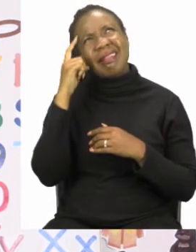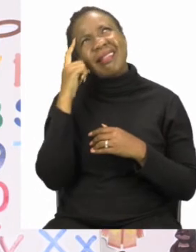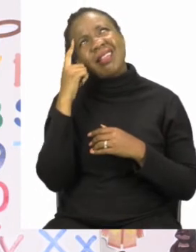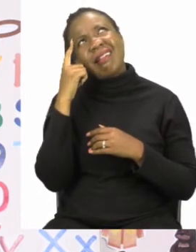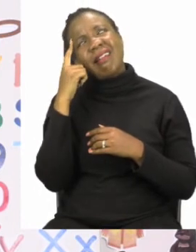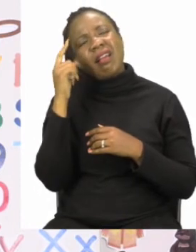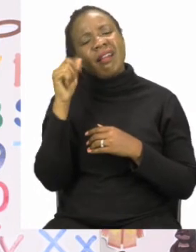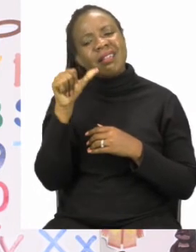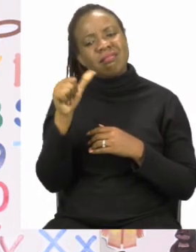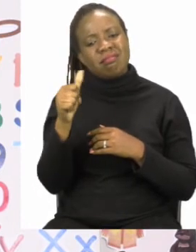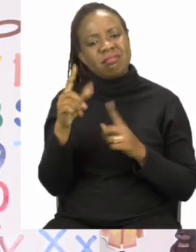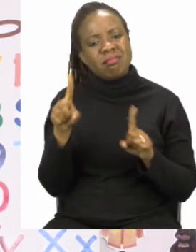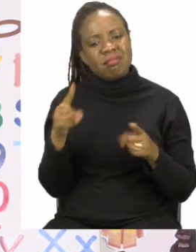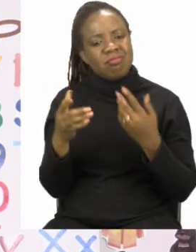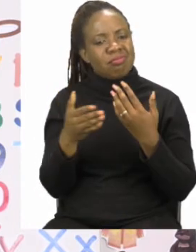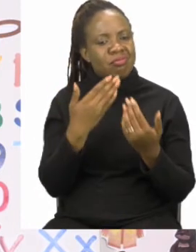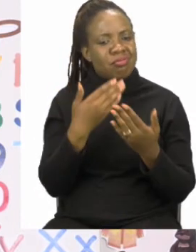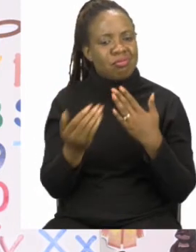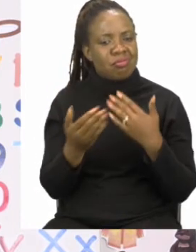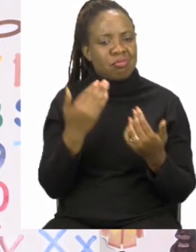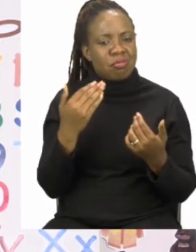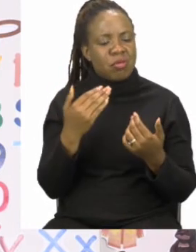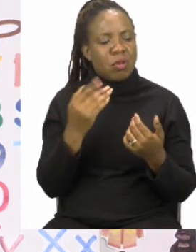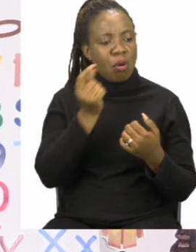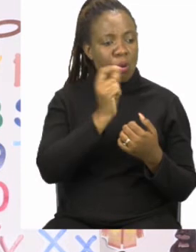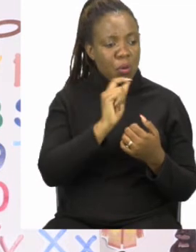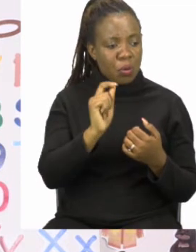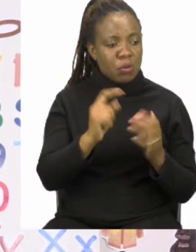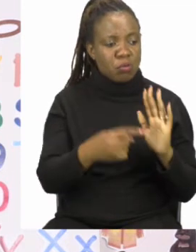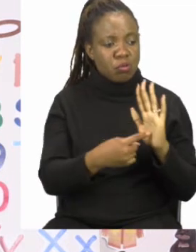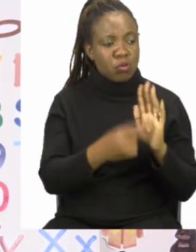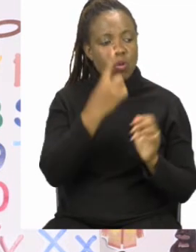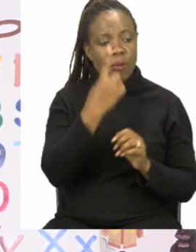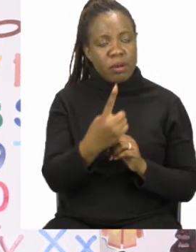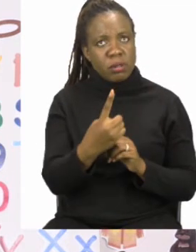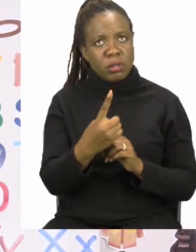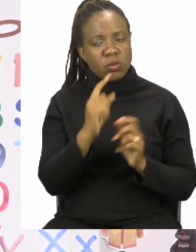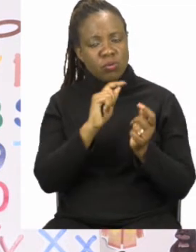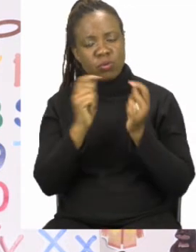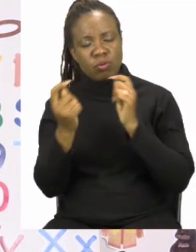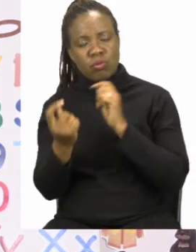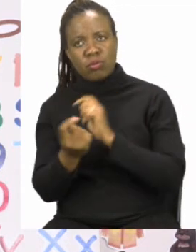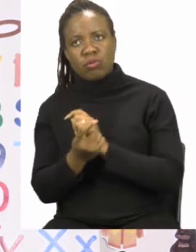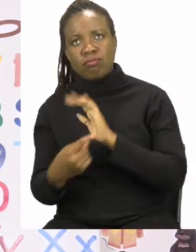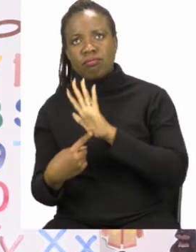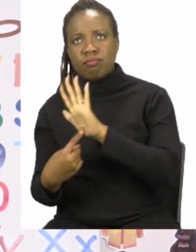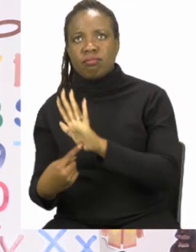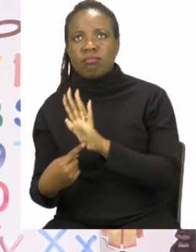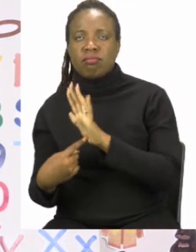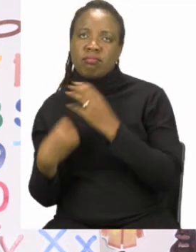that you can write as a singular first and then change into a plural? I'm sure you